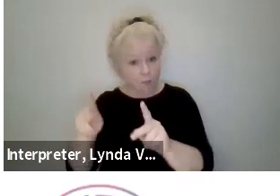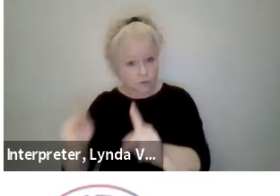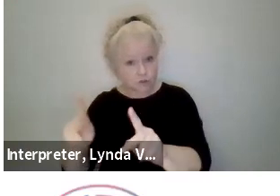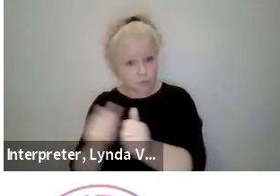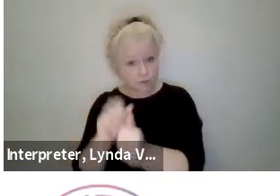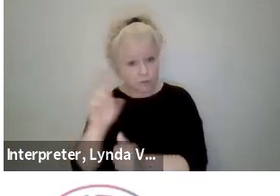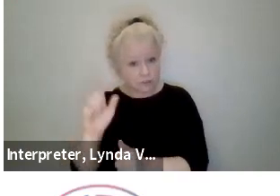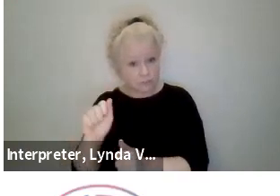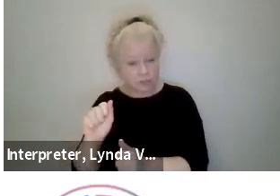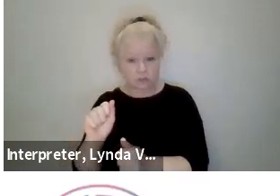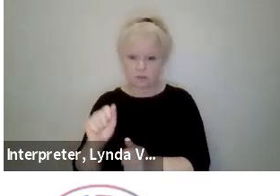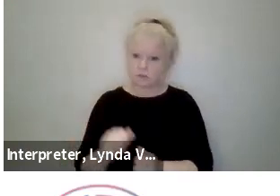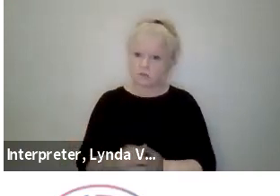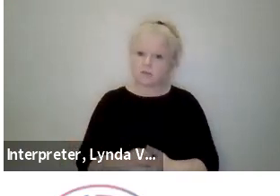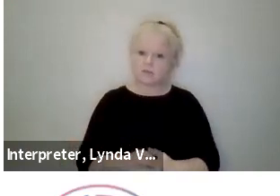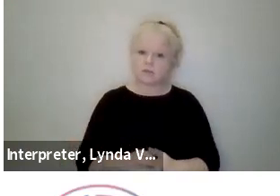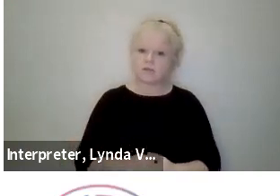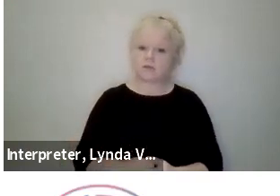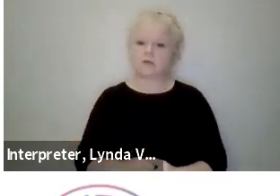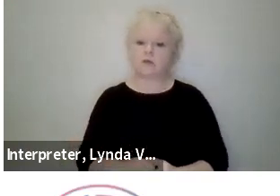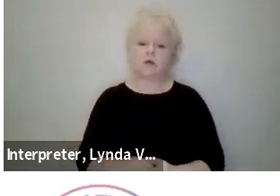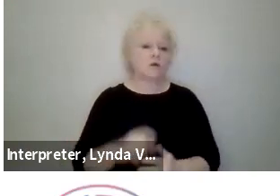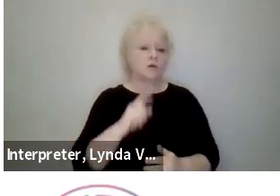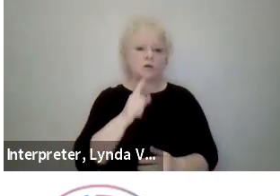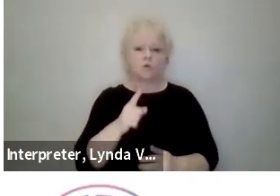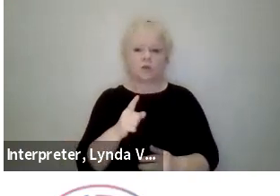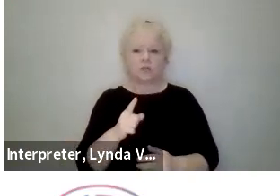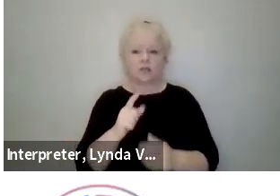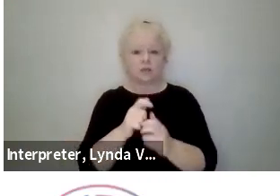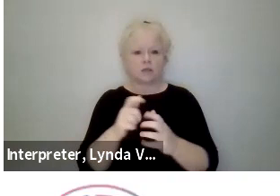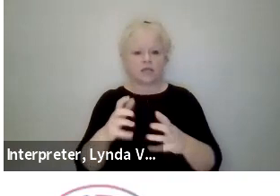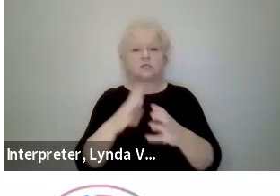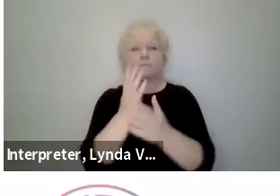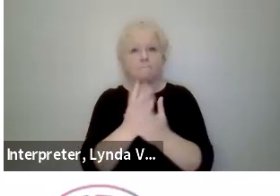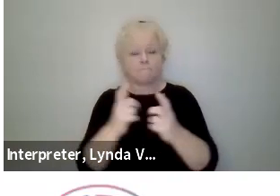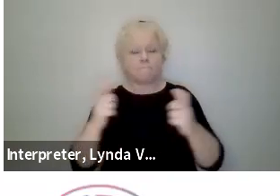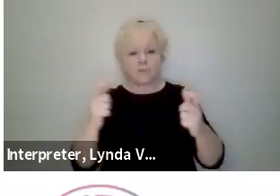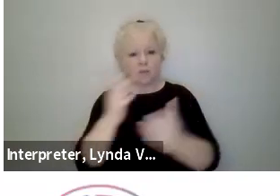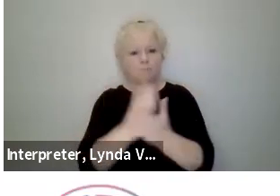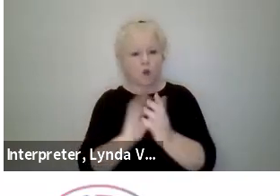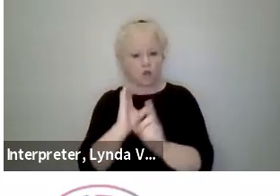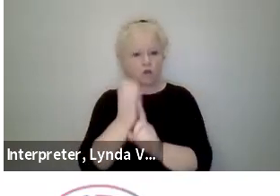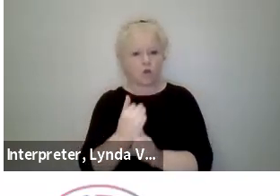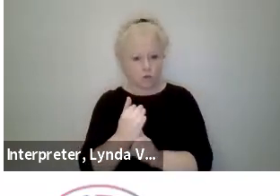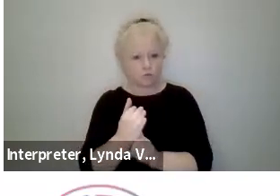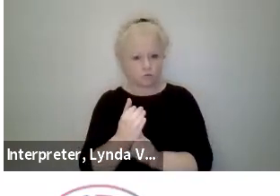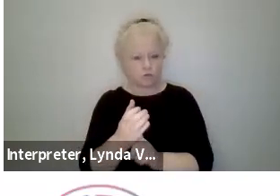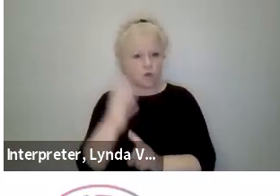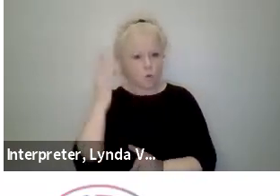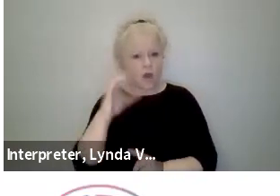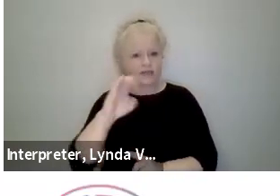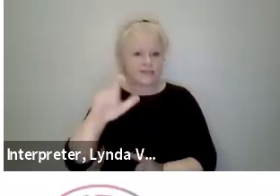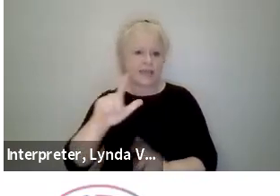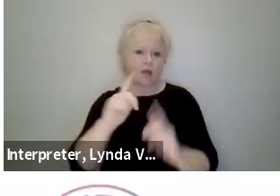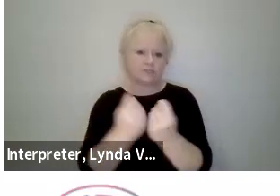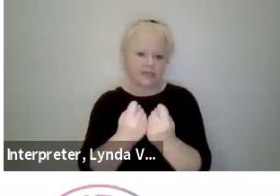disabilities is, you know, in part been us trying to shift our culture, but a very large part due to Tyler, April, and their